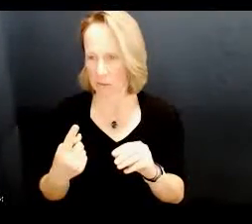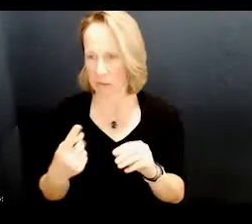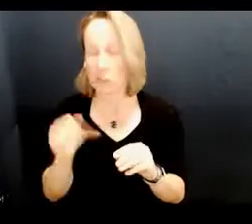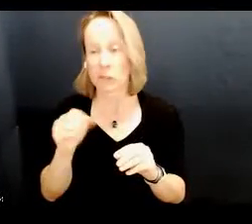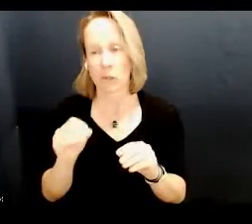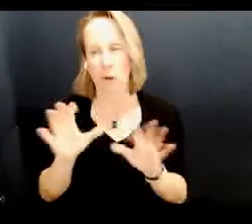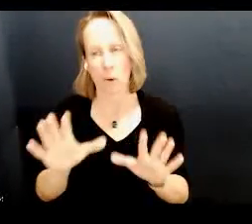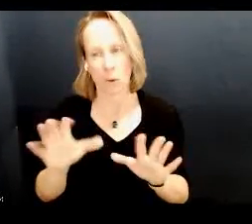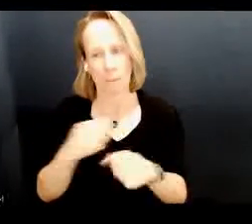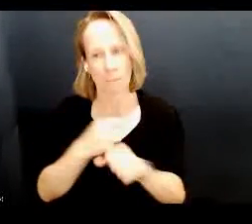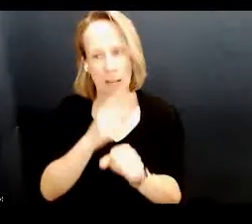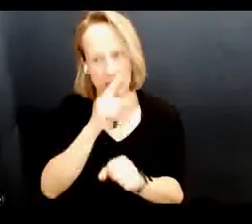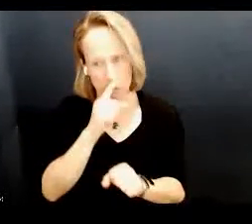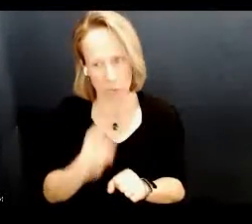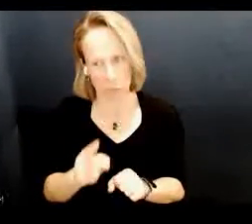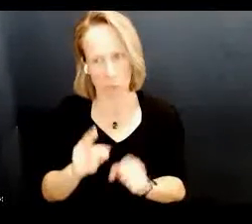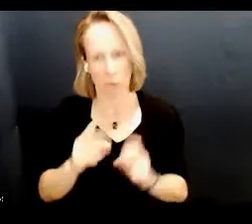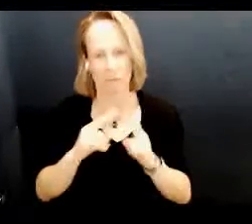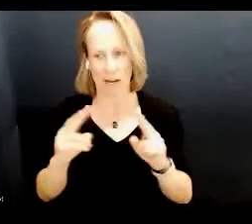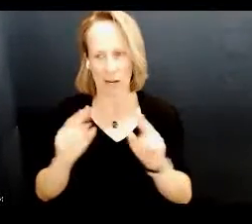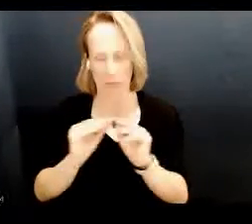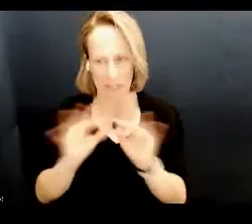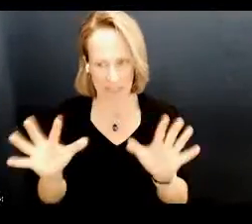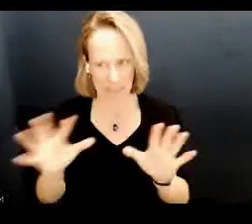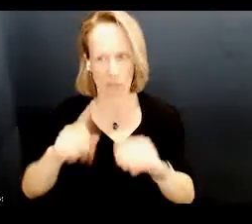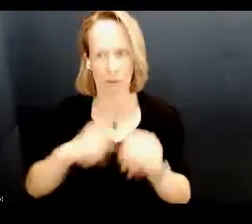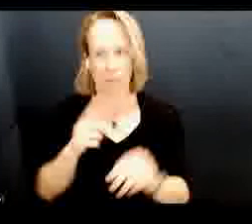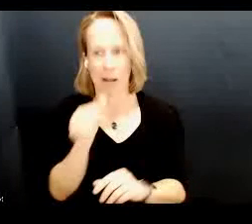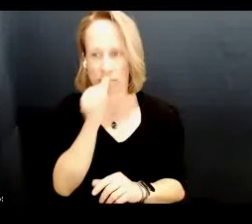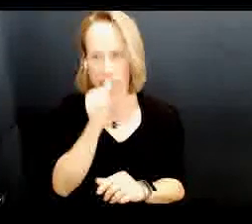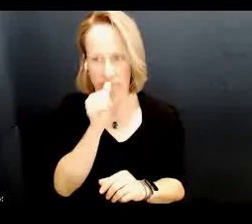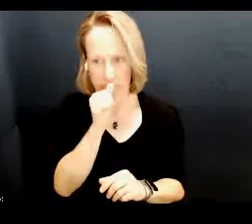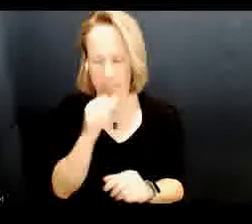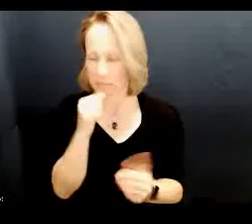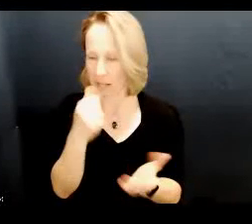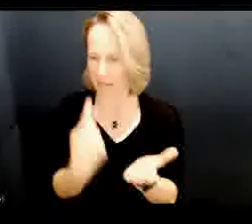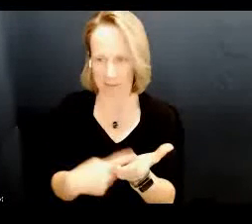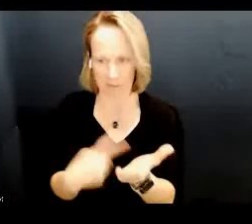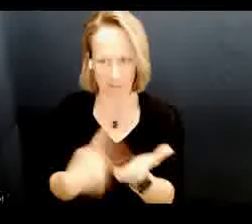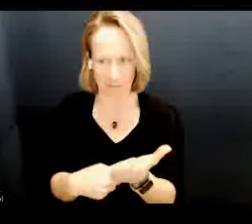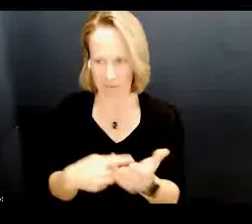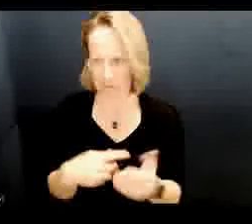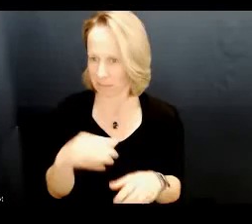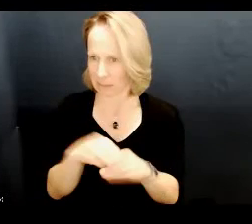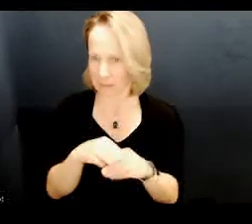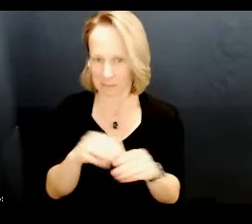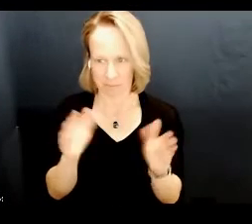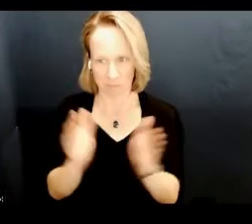that we are being very clear about confidentiality in those small communities.